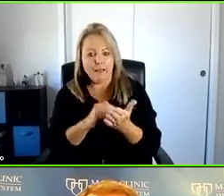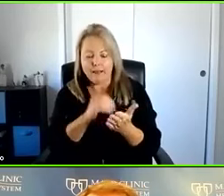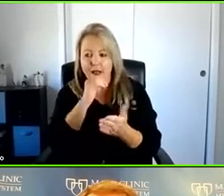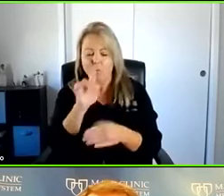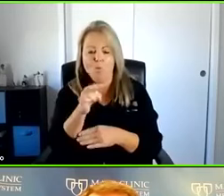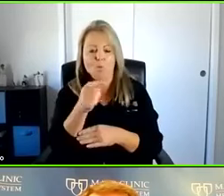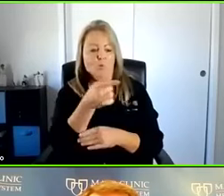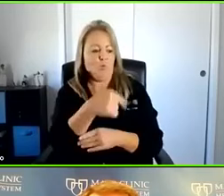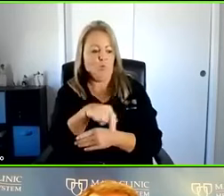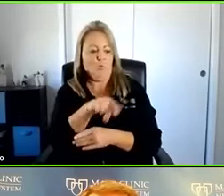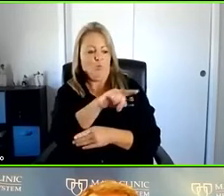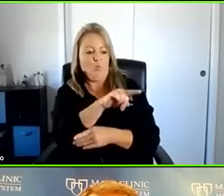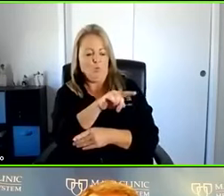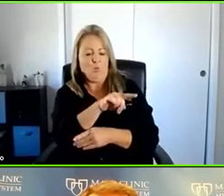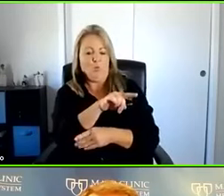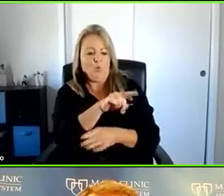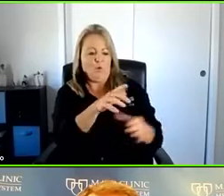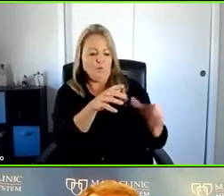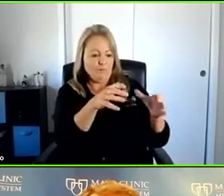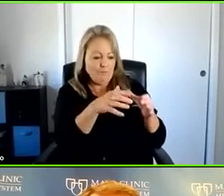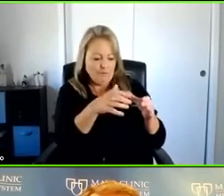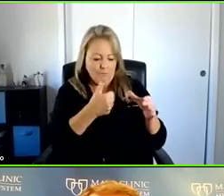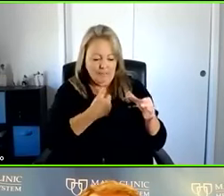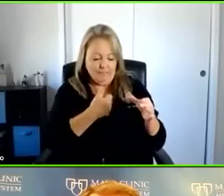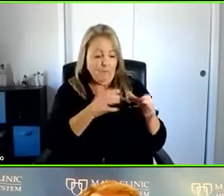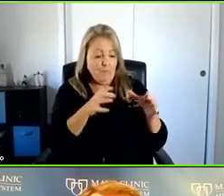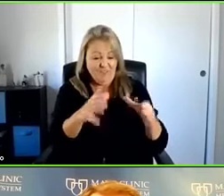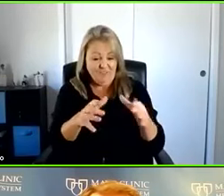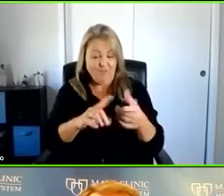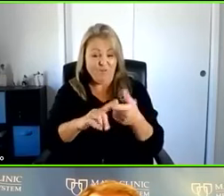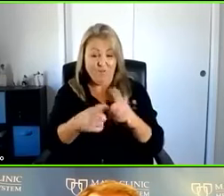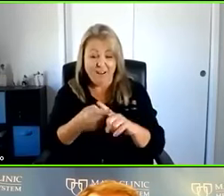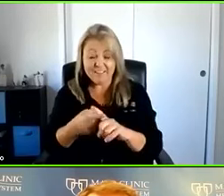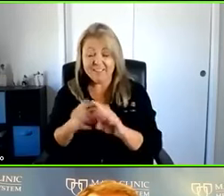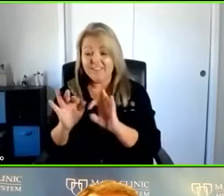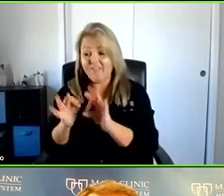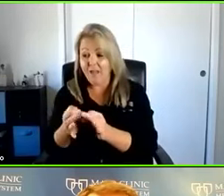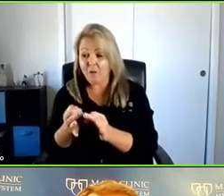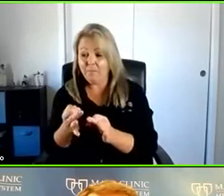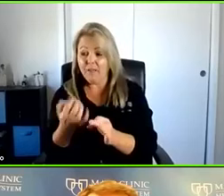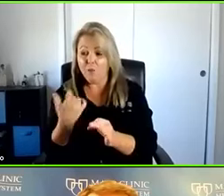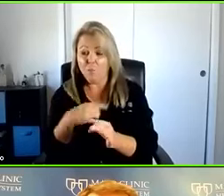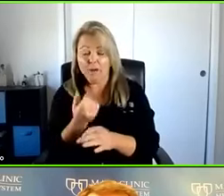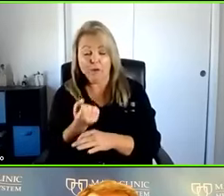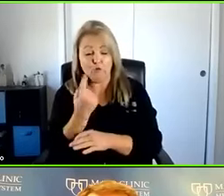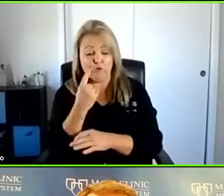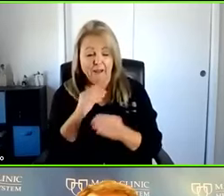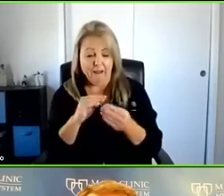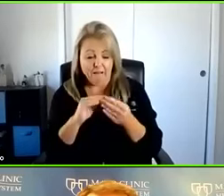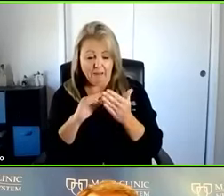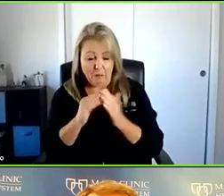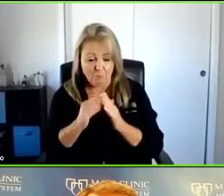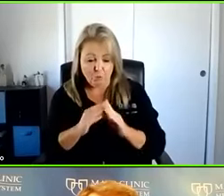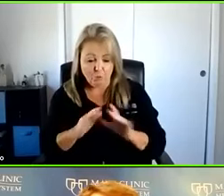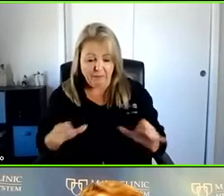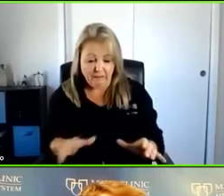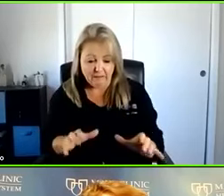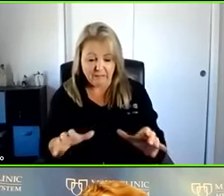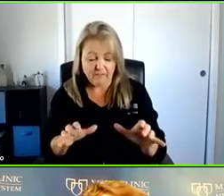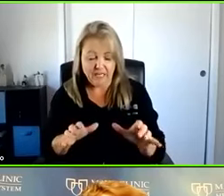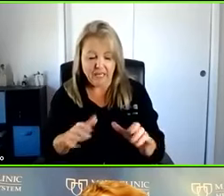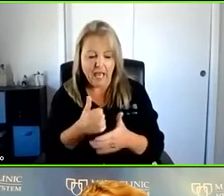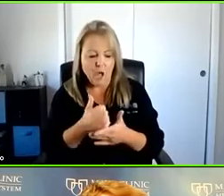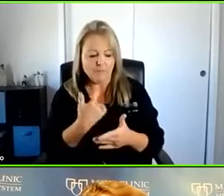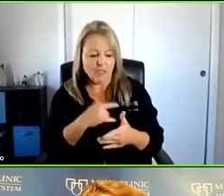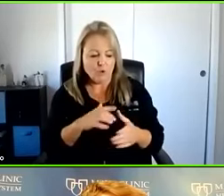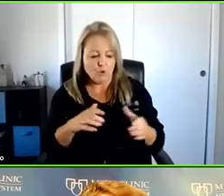and your friends and family in terms of their exposures, but it helps us understand the disease activity in the community and helps us to mobilize contact